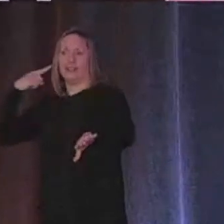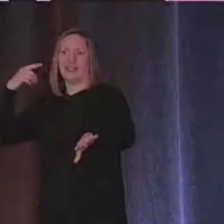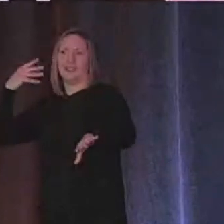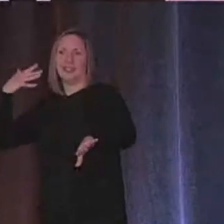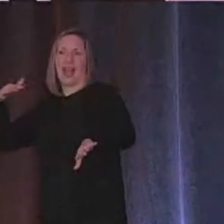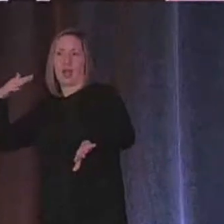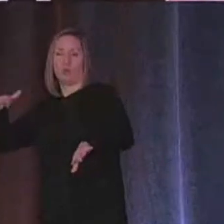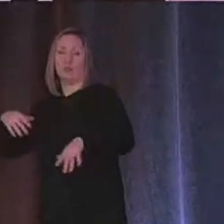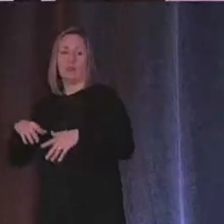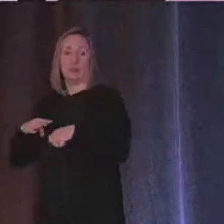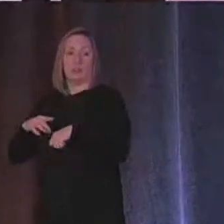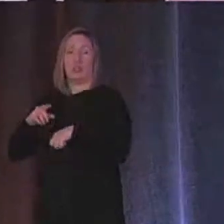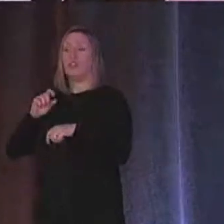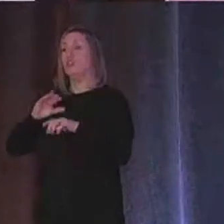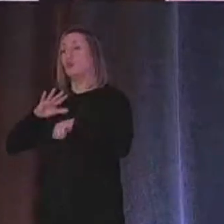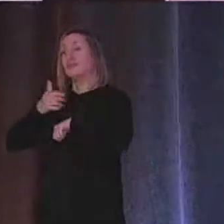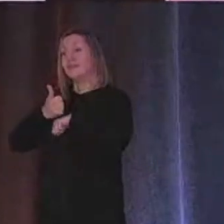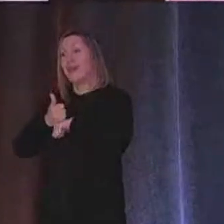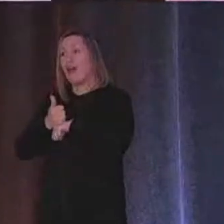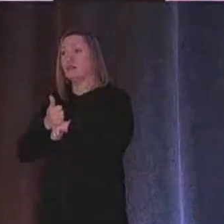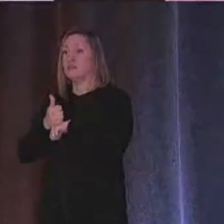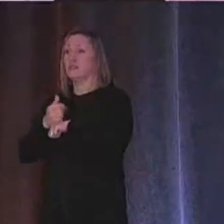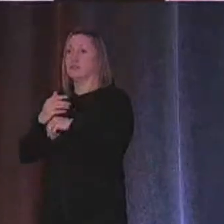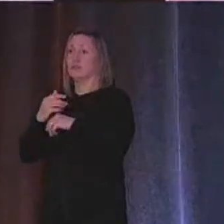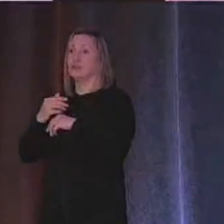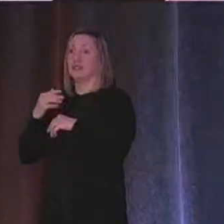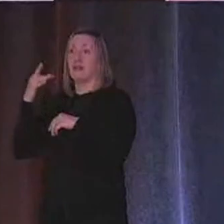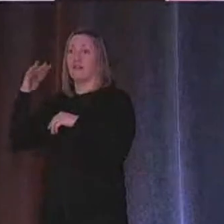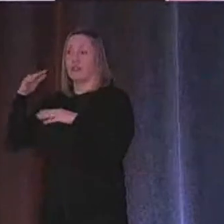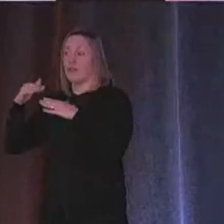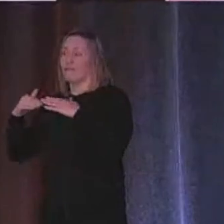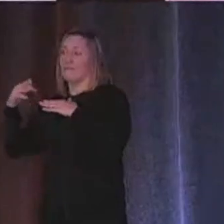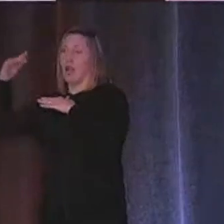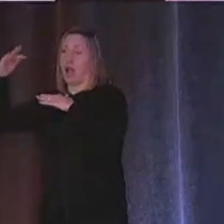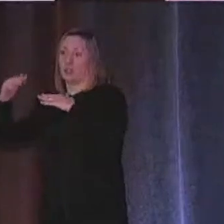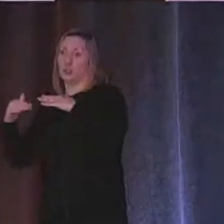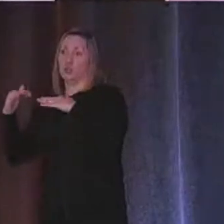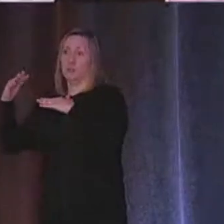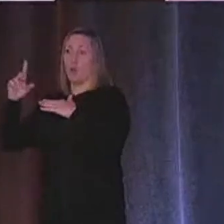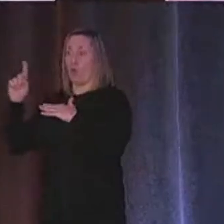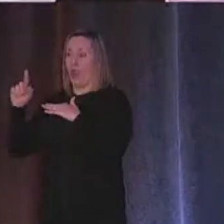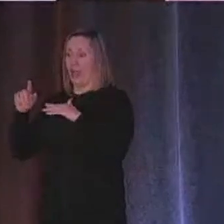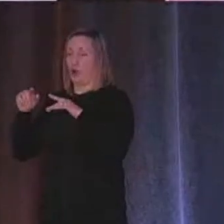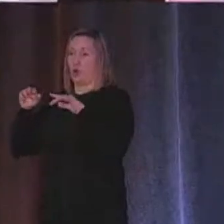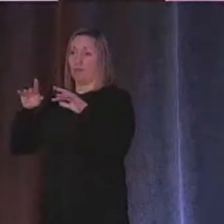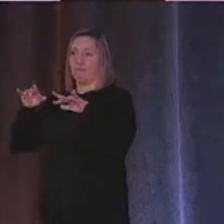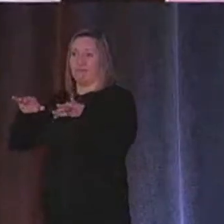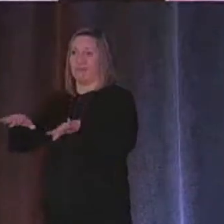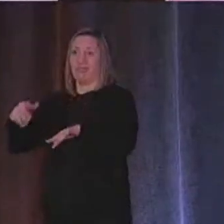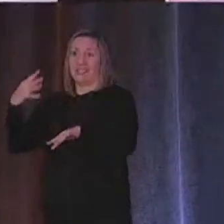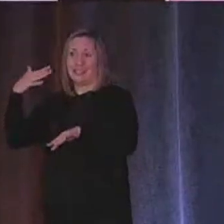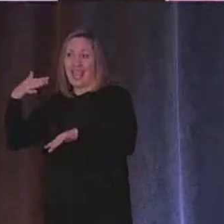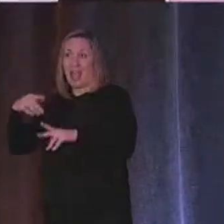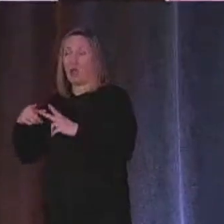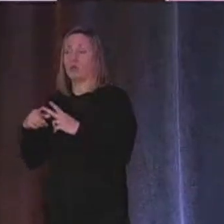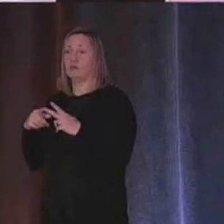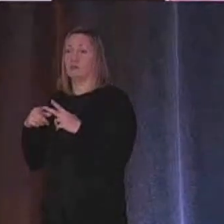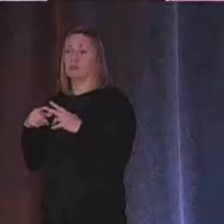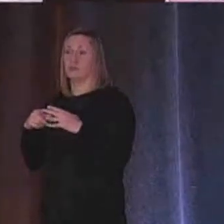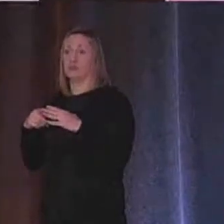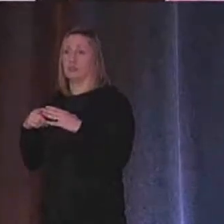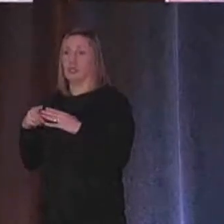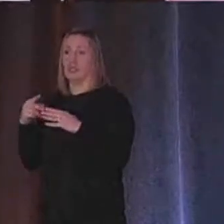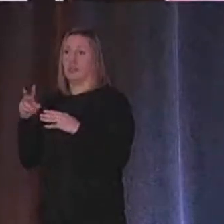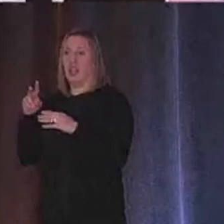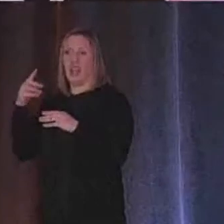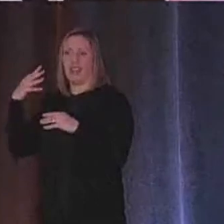set the position of the sound itself. You could set the volume based on the size as well.